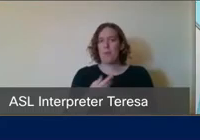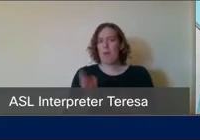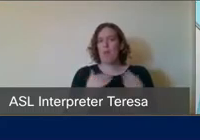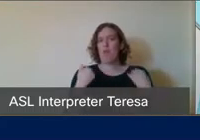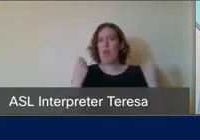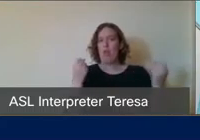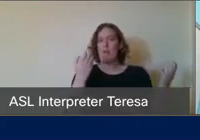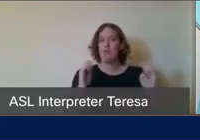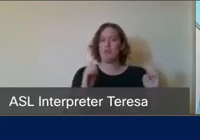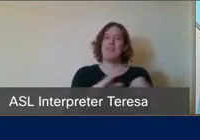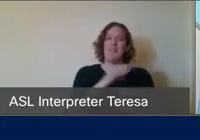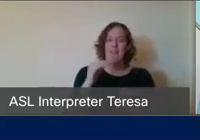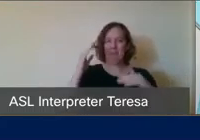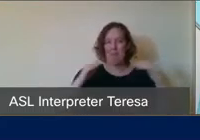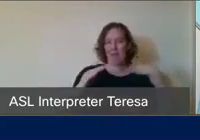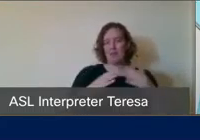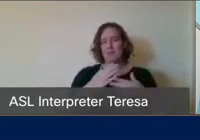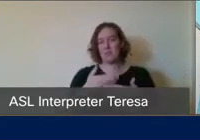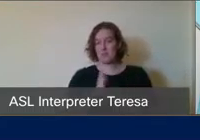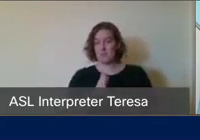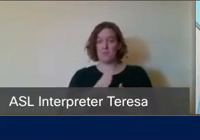rights and risk.